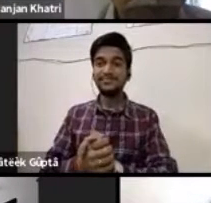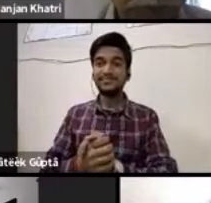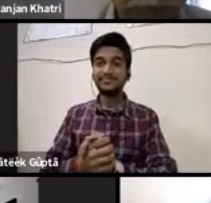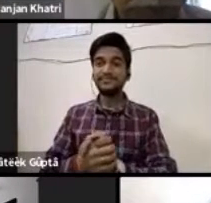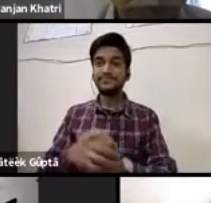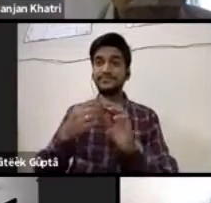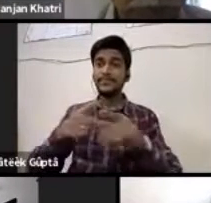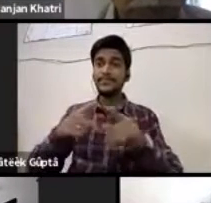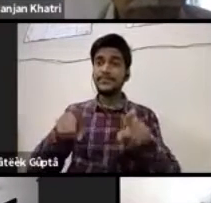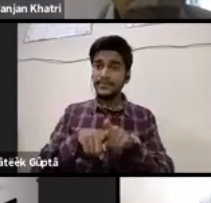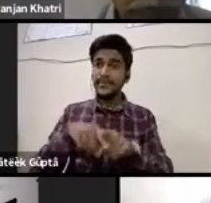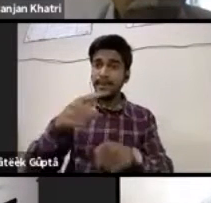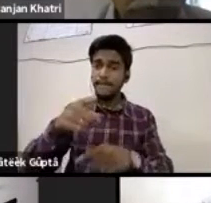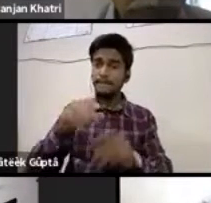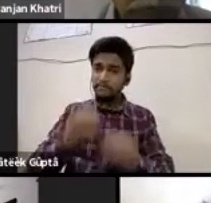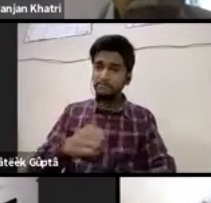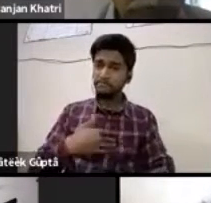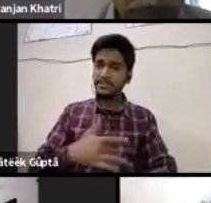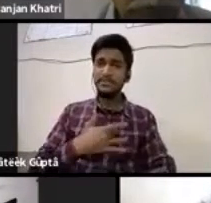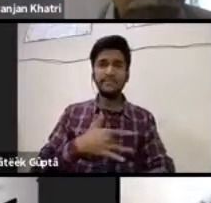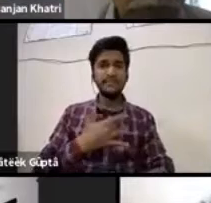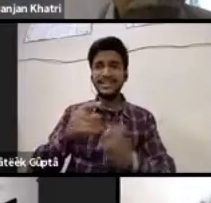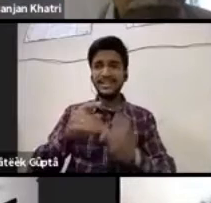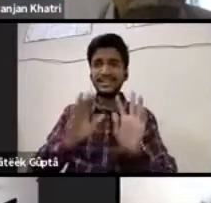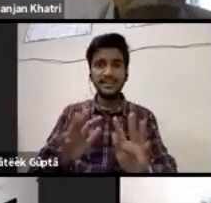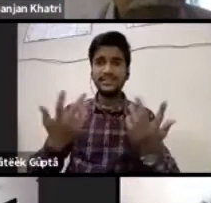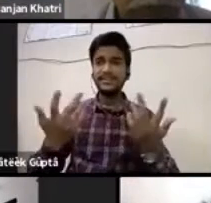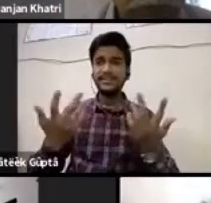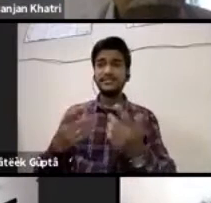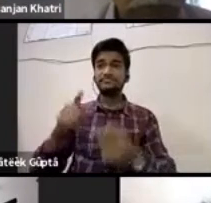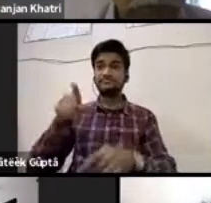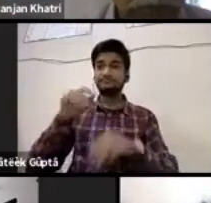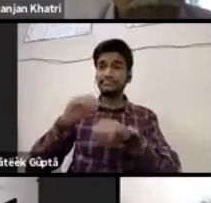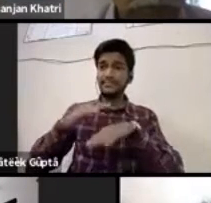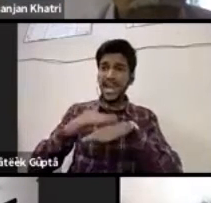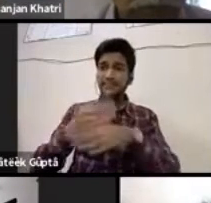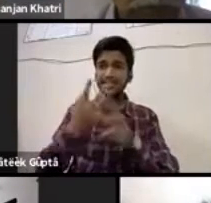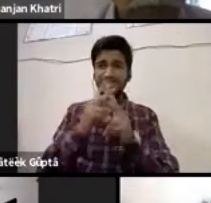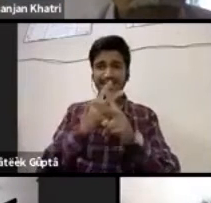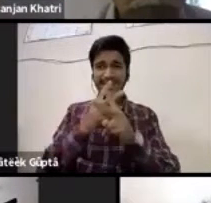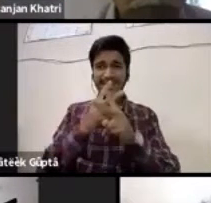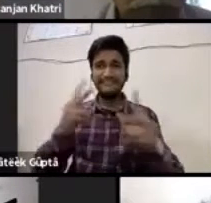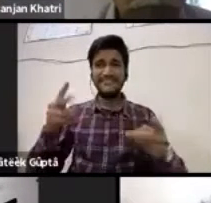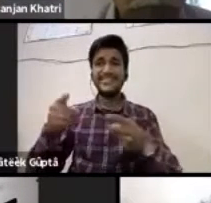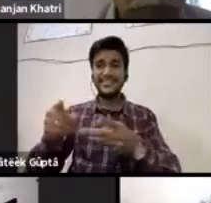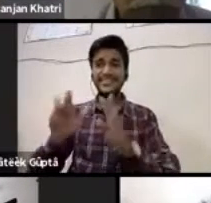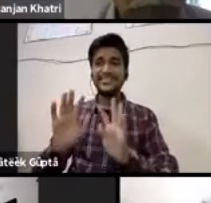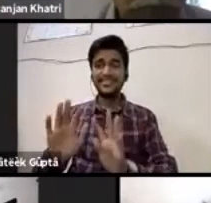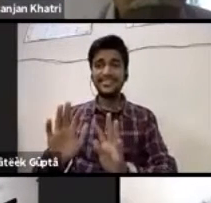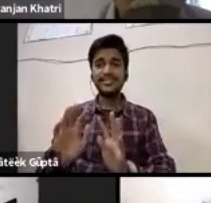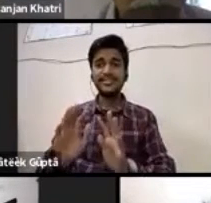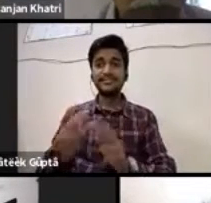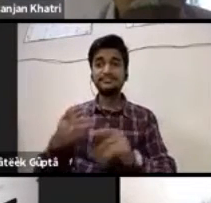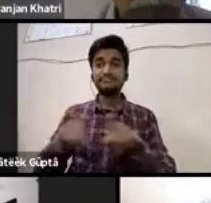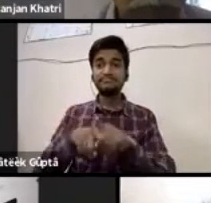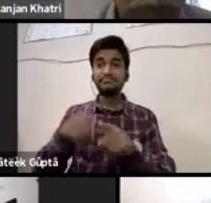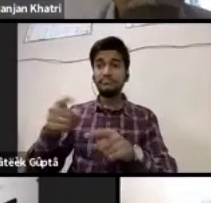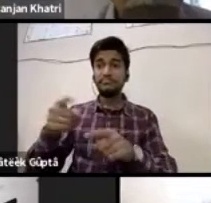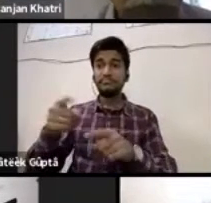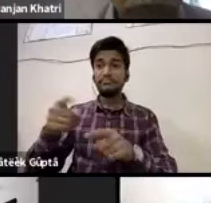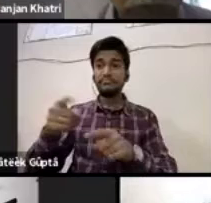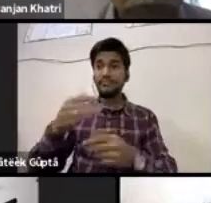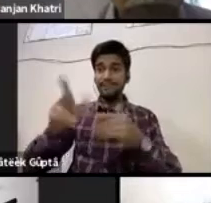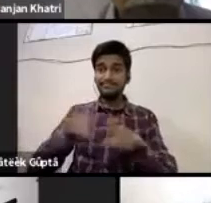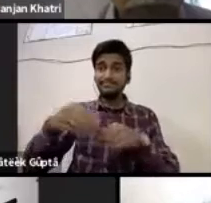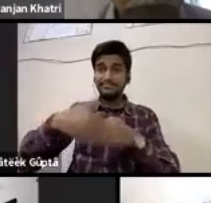I suppose the kind of experience which Niranjan ji has, I think that's really going to be of